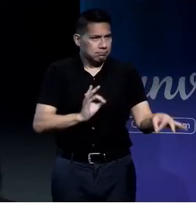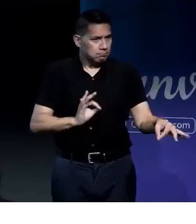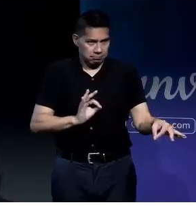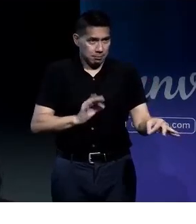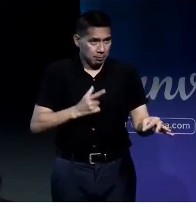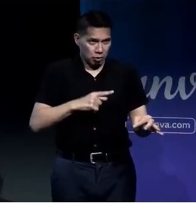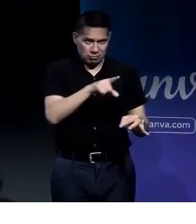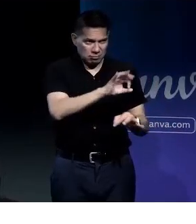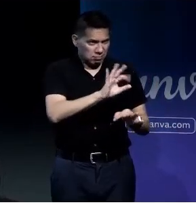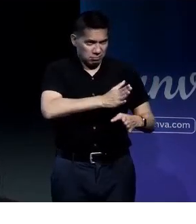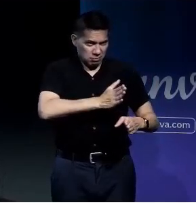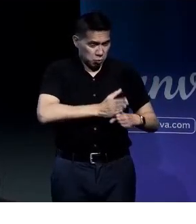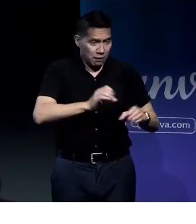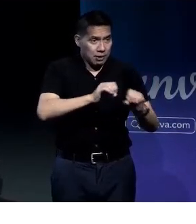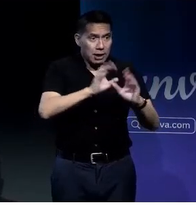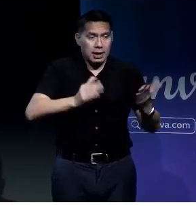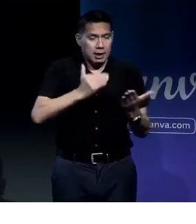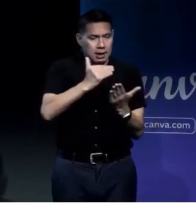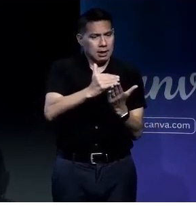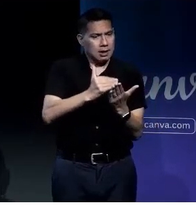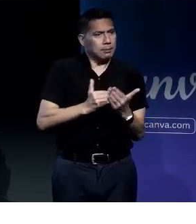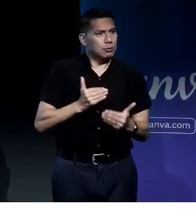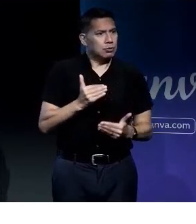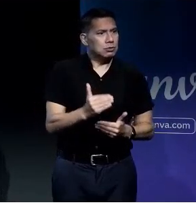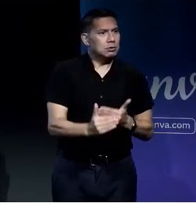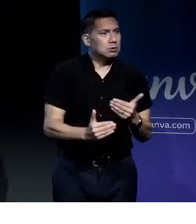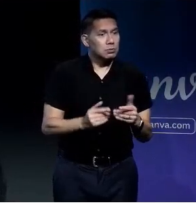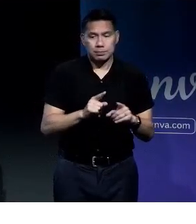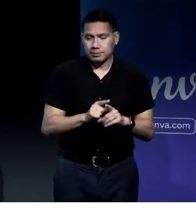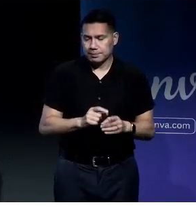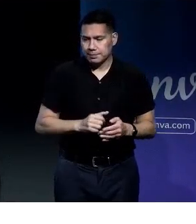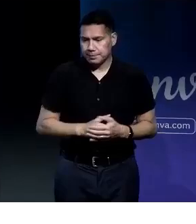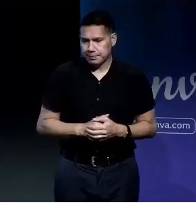has to be a clear process for that as well.